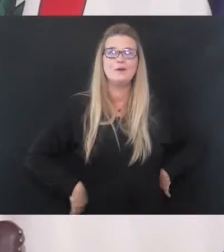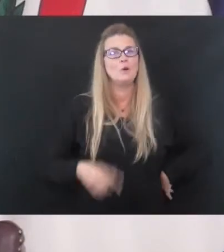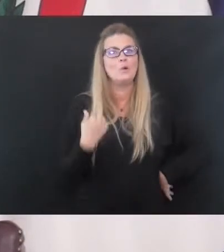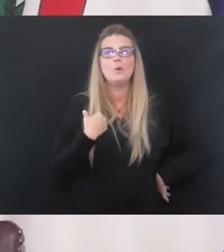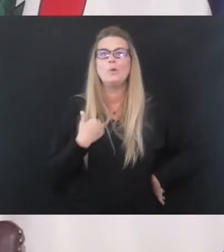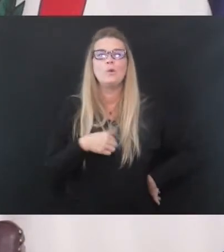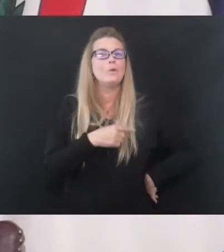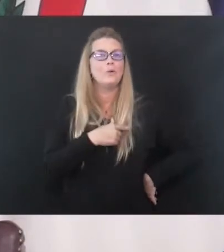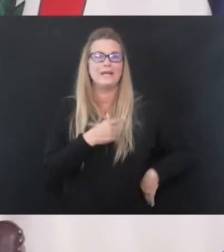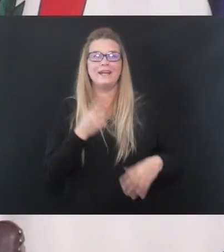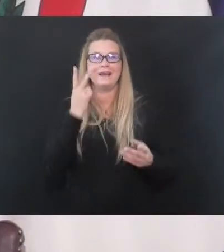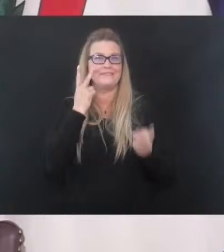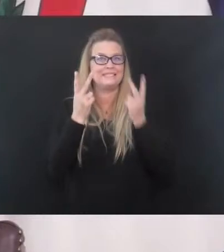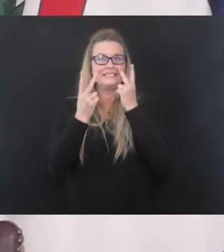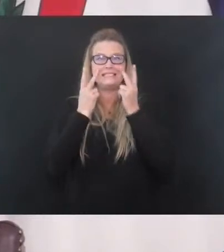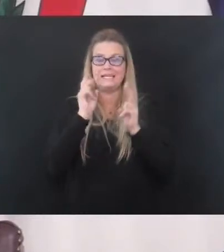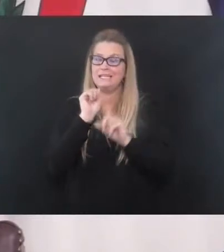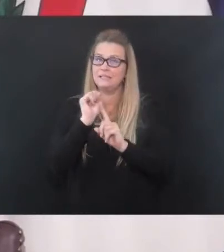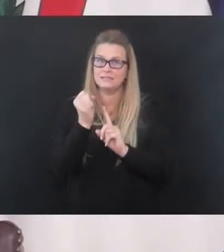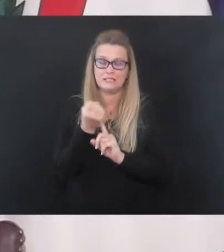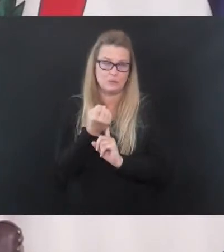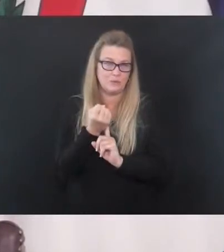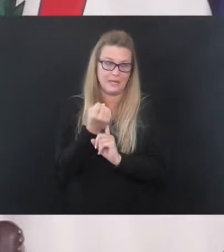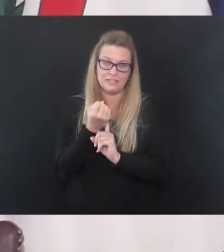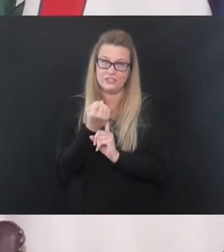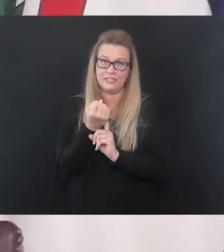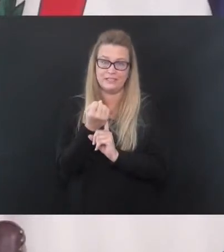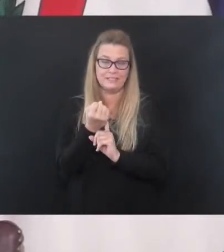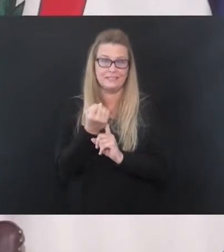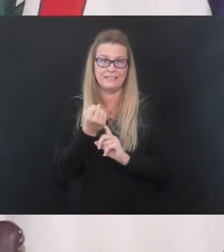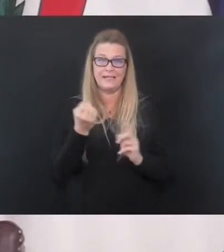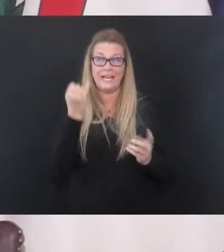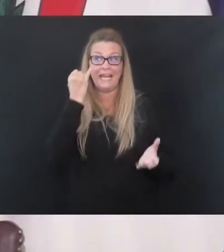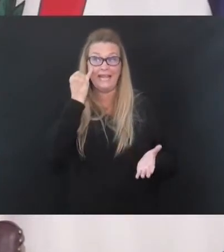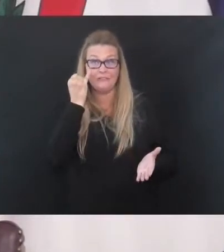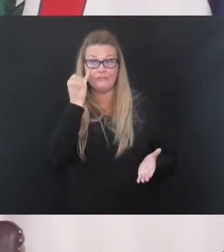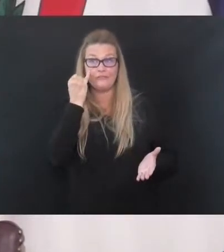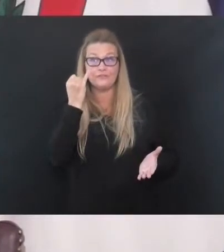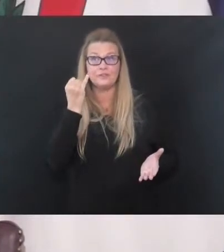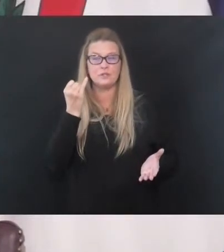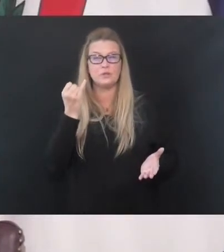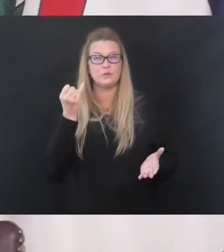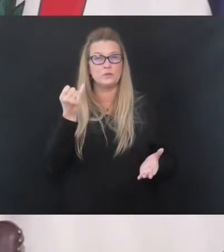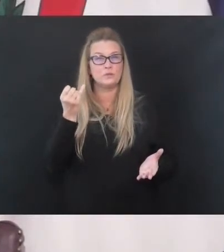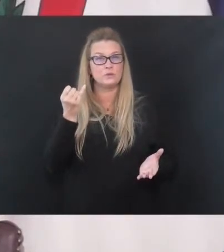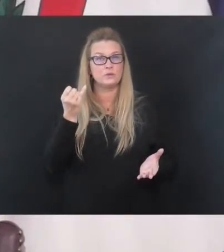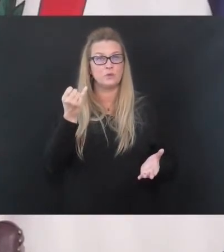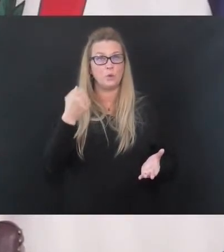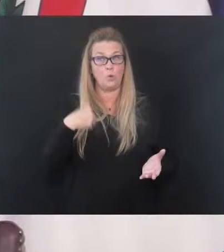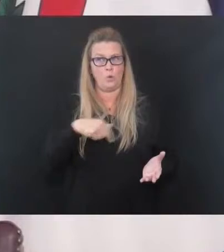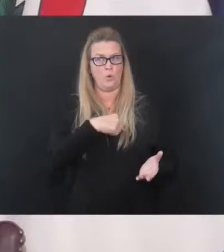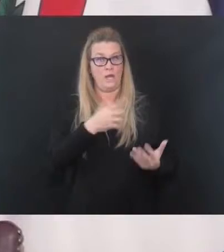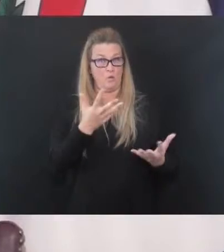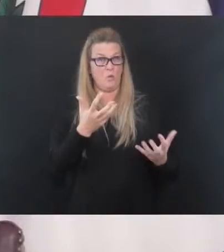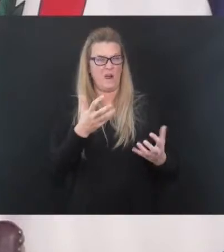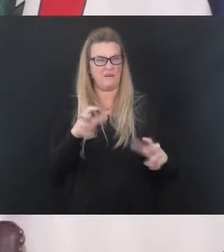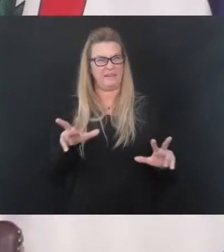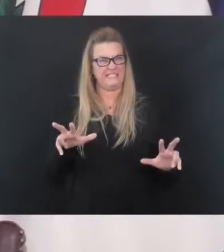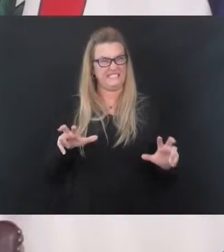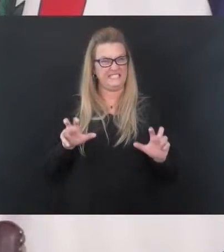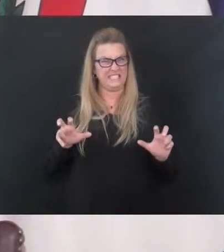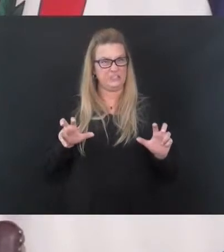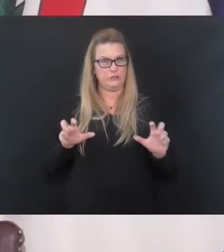been in a situation to where what we have done is we have been so stingy with